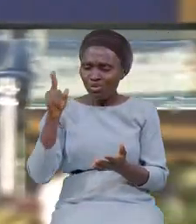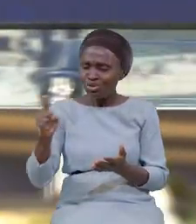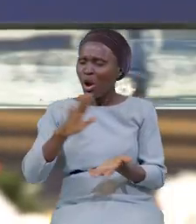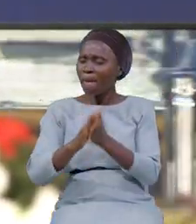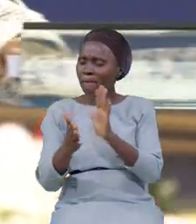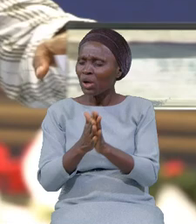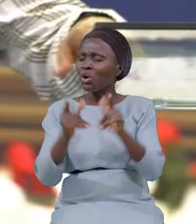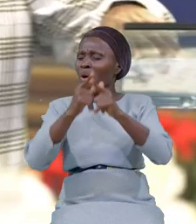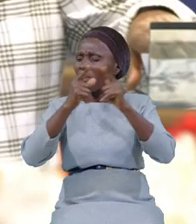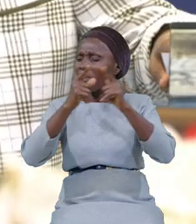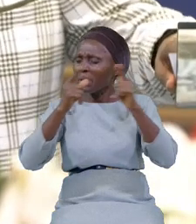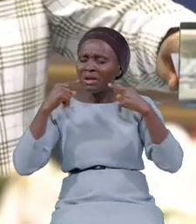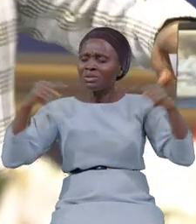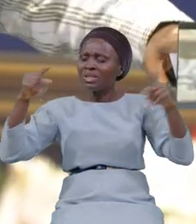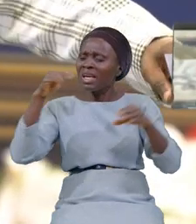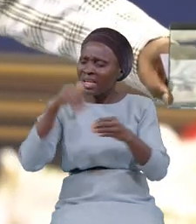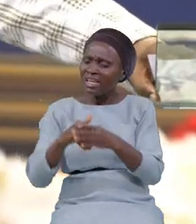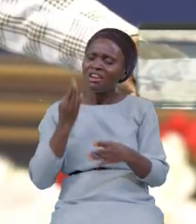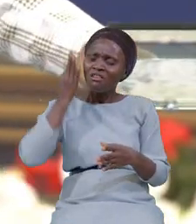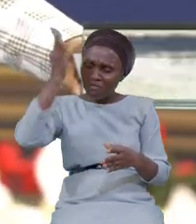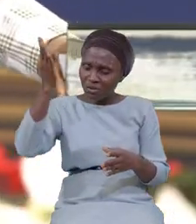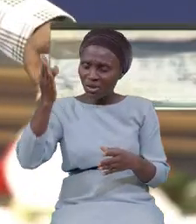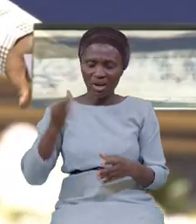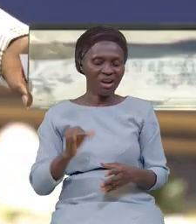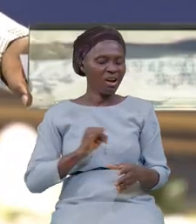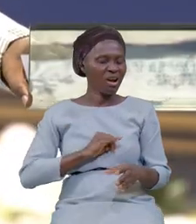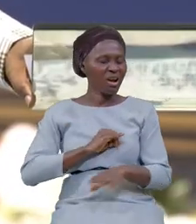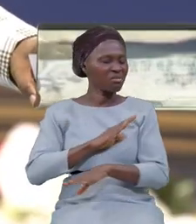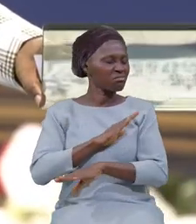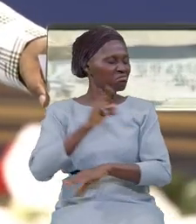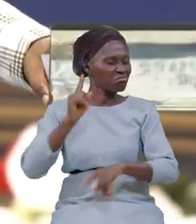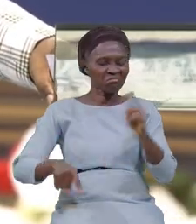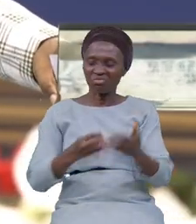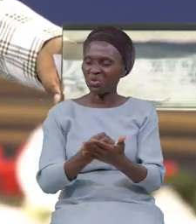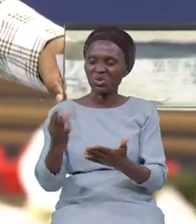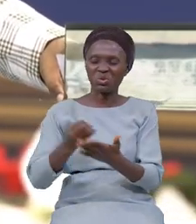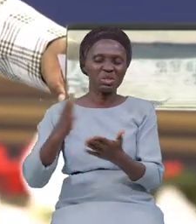wasting all my efforts on you. A mother should be a